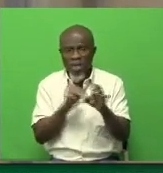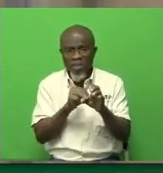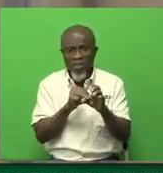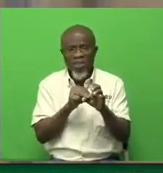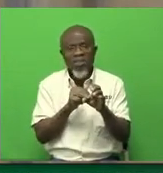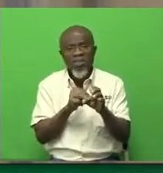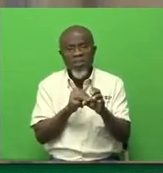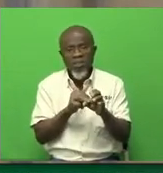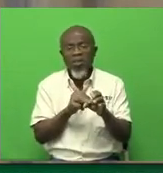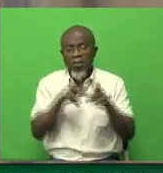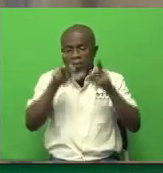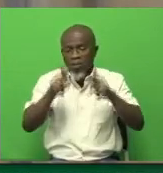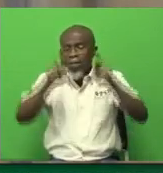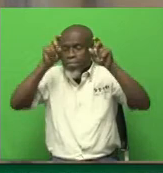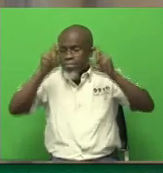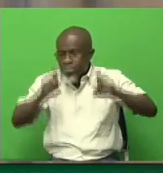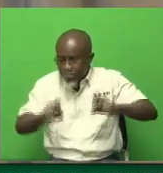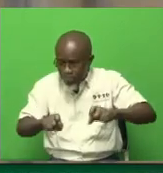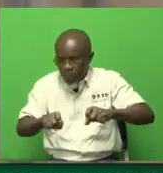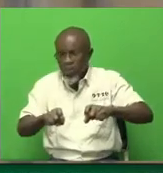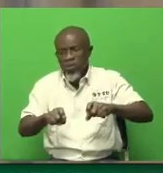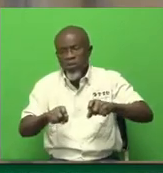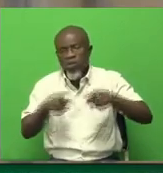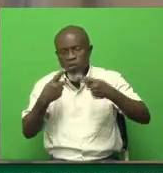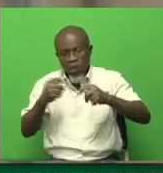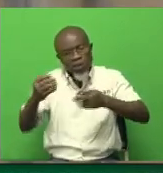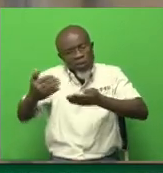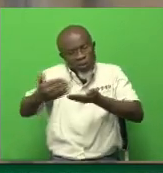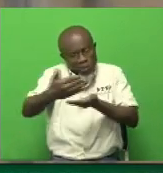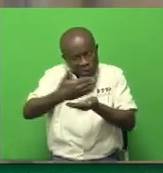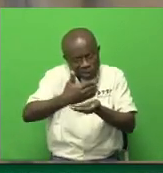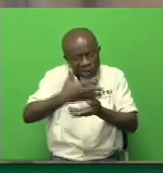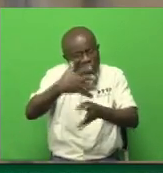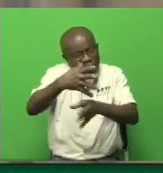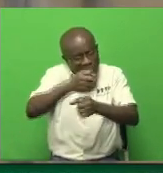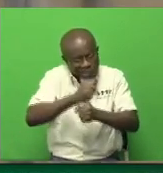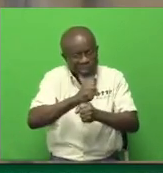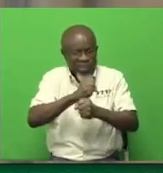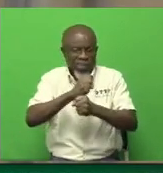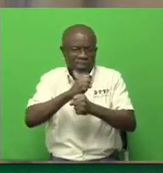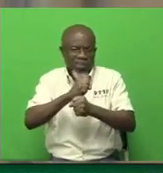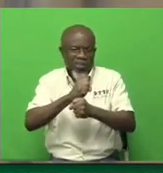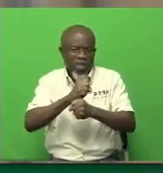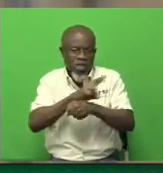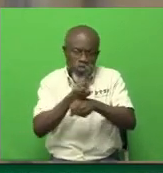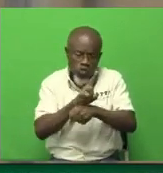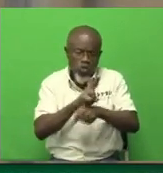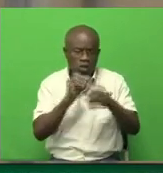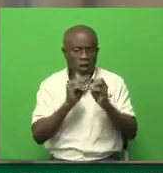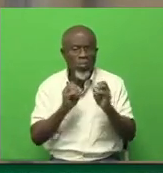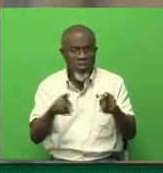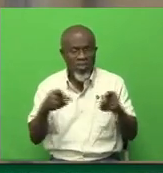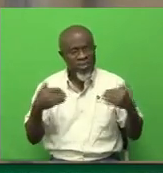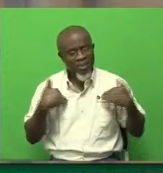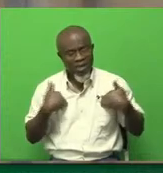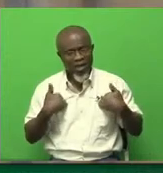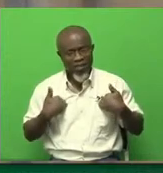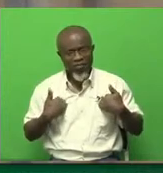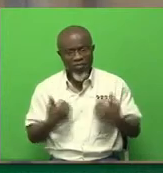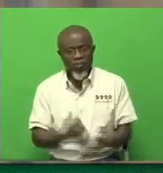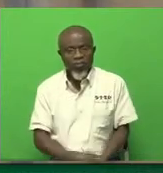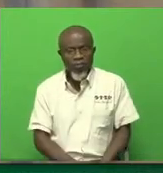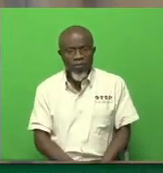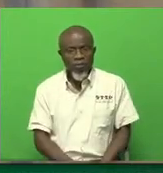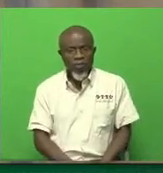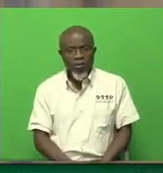has to Avail themselves of the opportunity available so I want to hold on some hope to our young people some hope to our